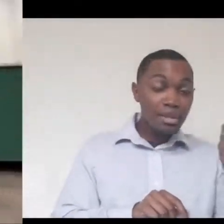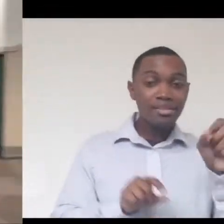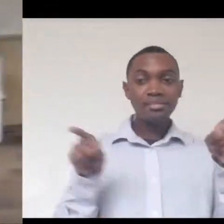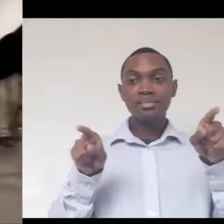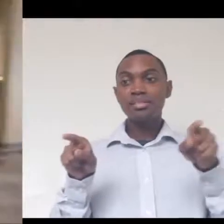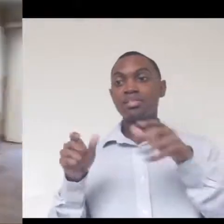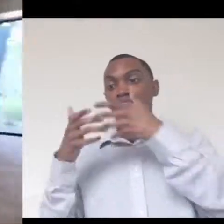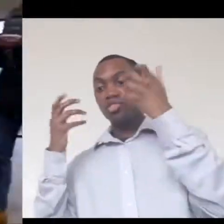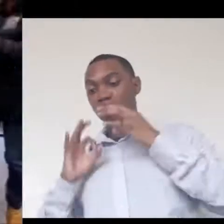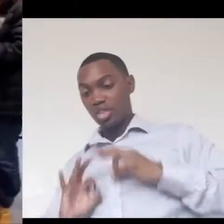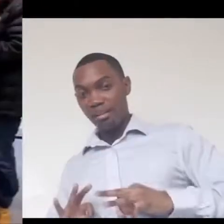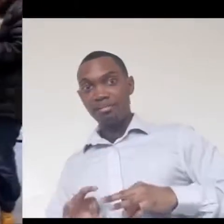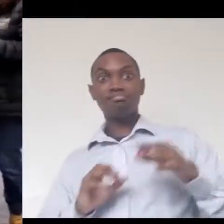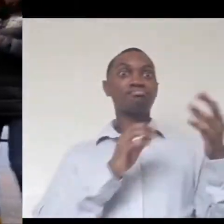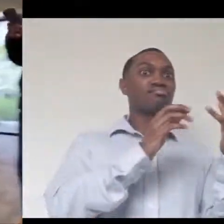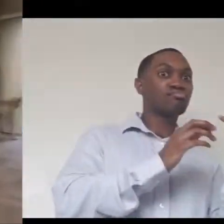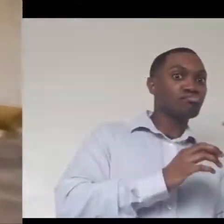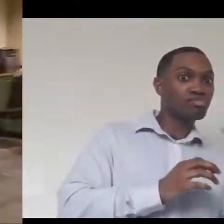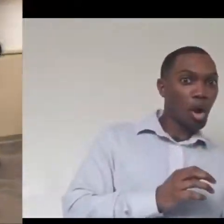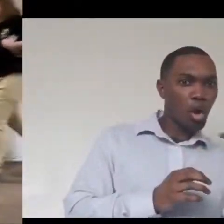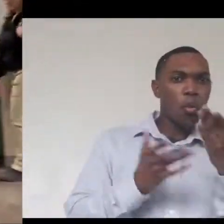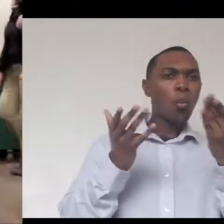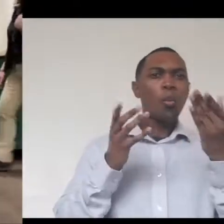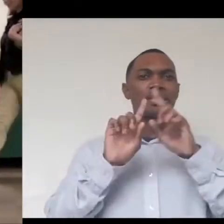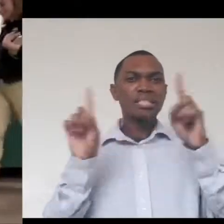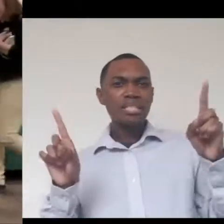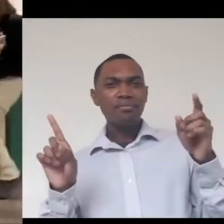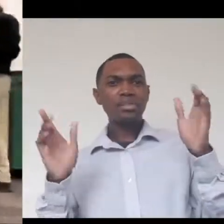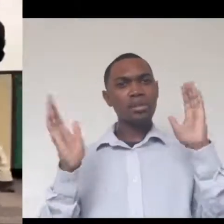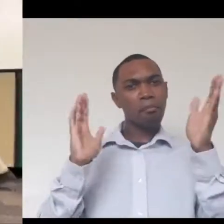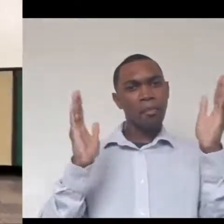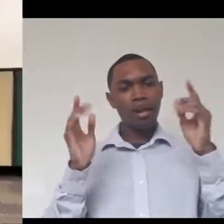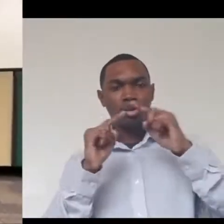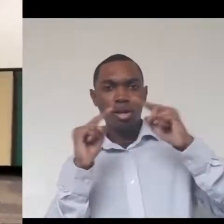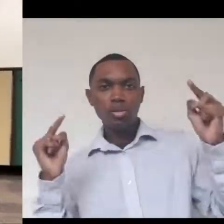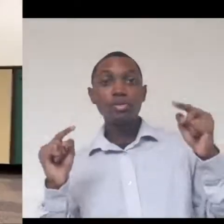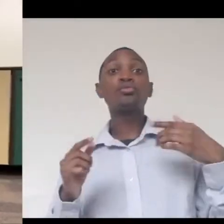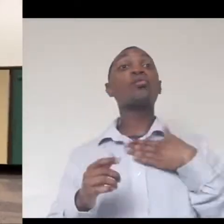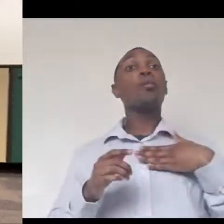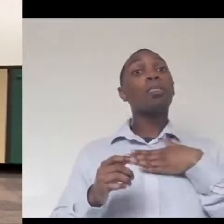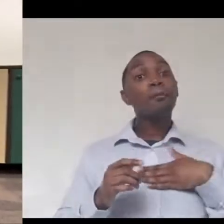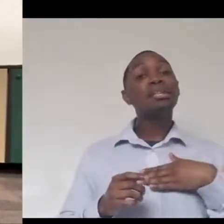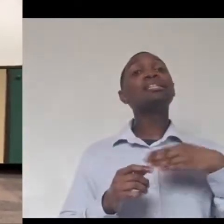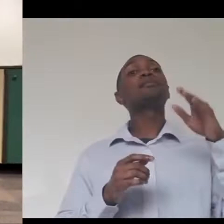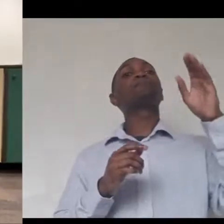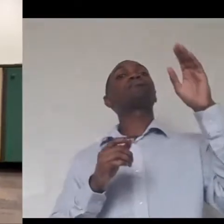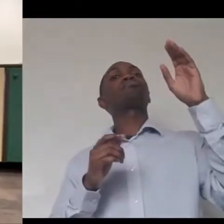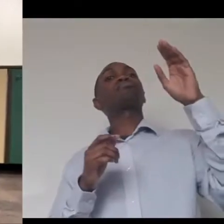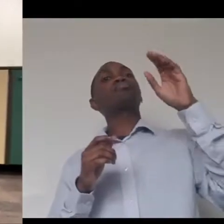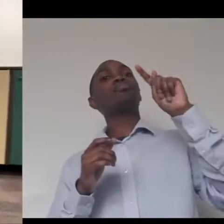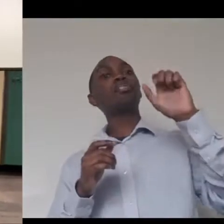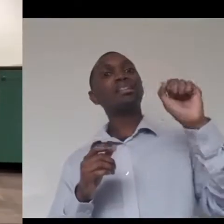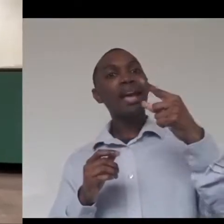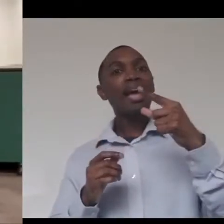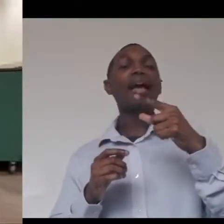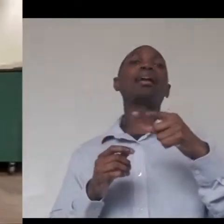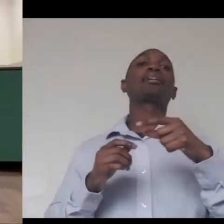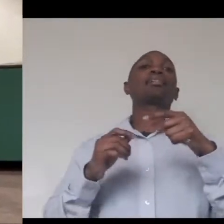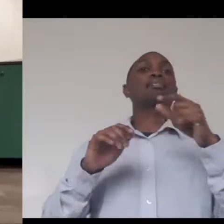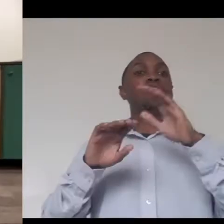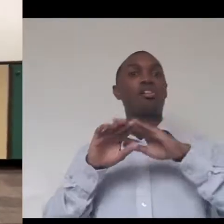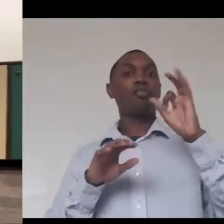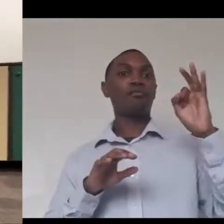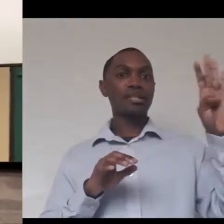than the other. We really want to see what you guys have and what you can bring, so please tag us if you complete your creations. Tag us here at